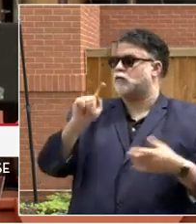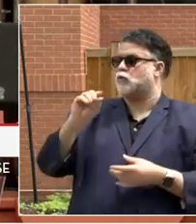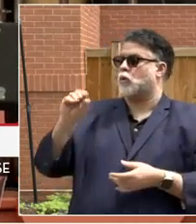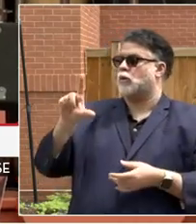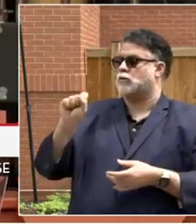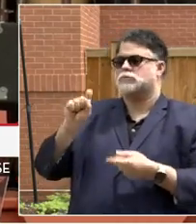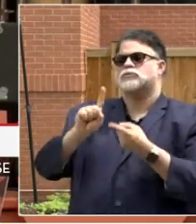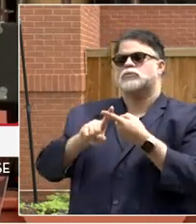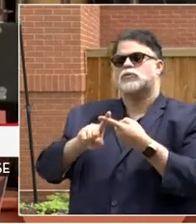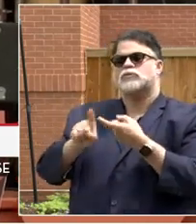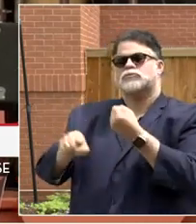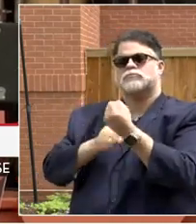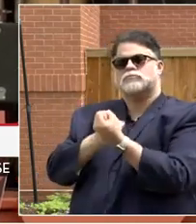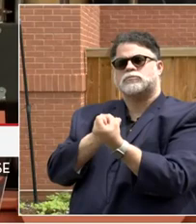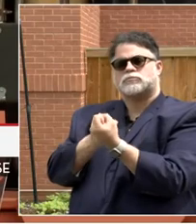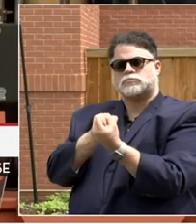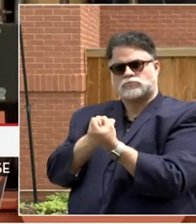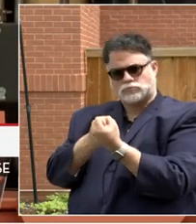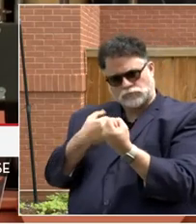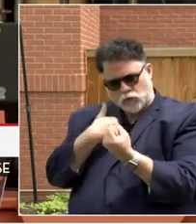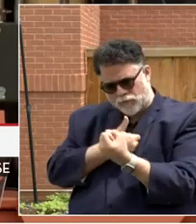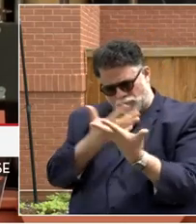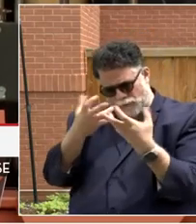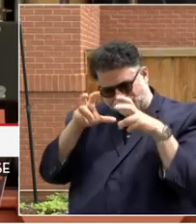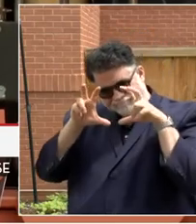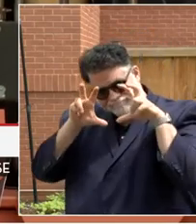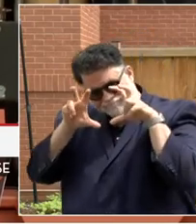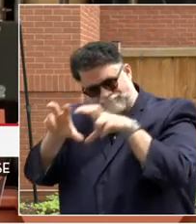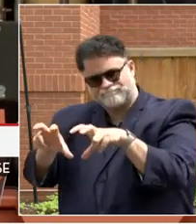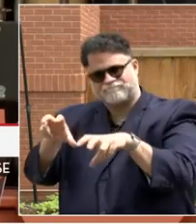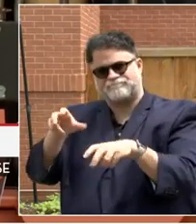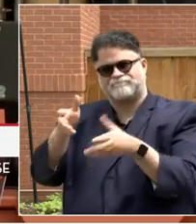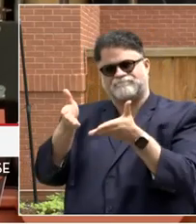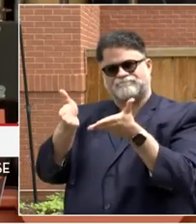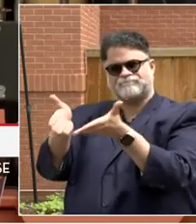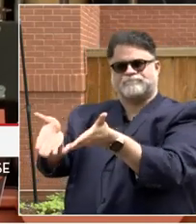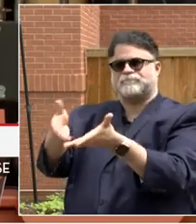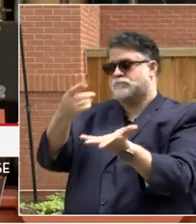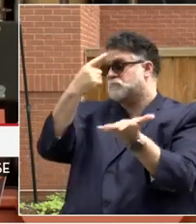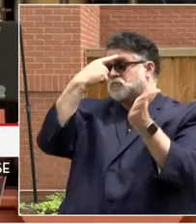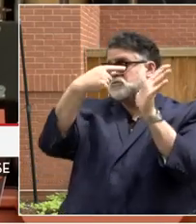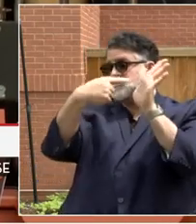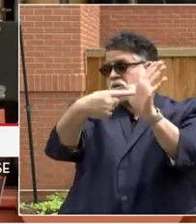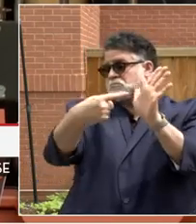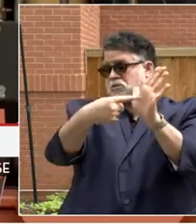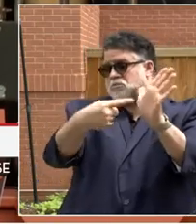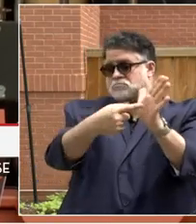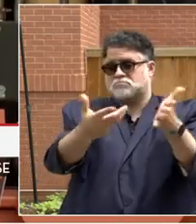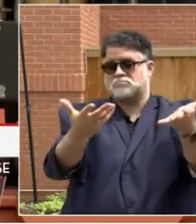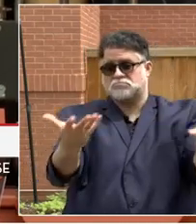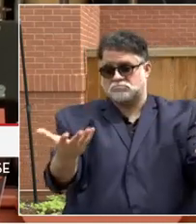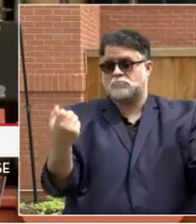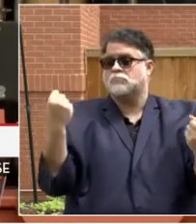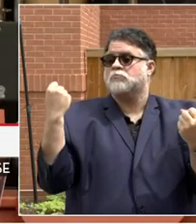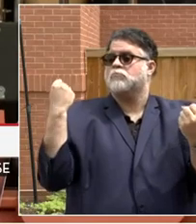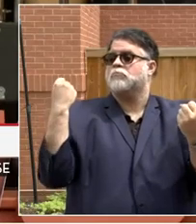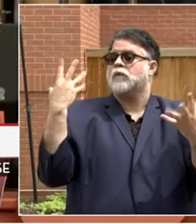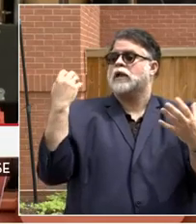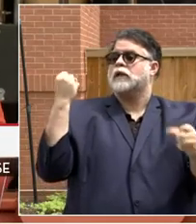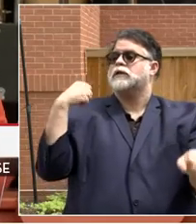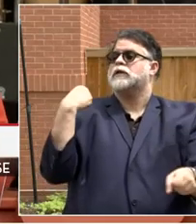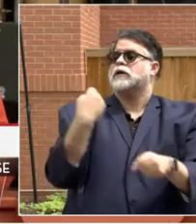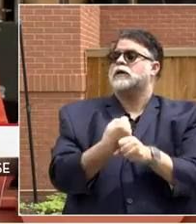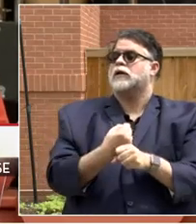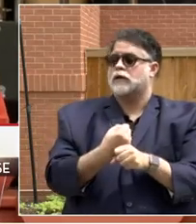much, as Ron has mentioned. For example, we extended many years ago our summer youth program to include